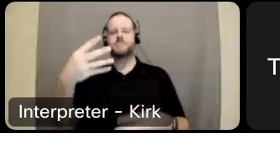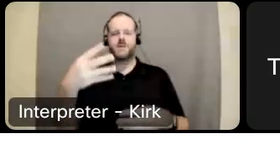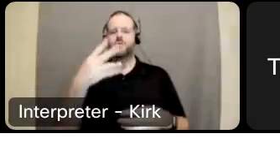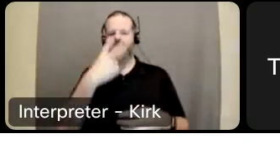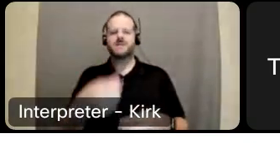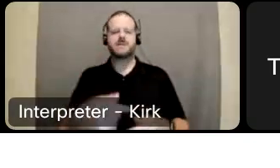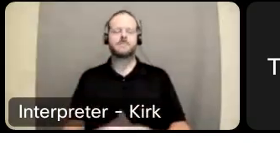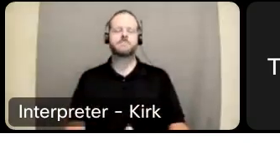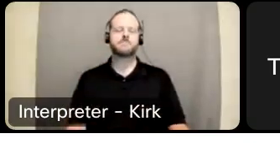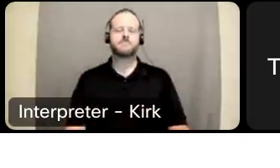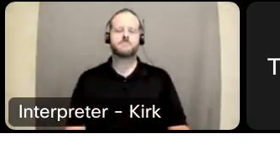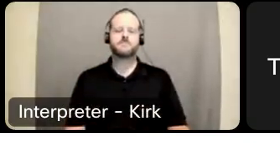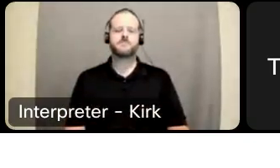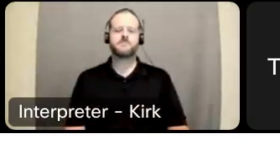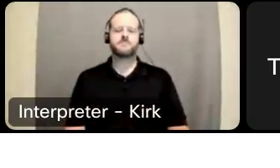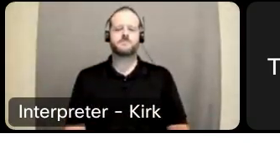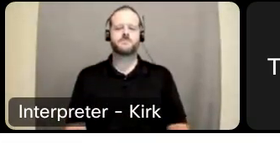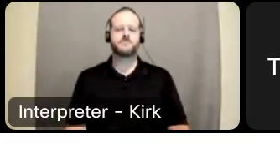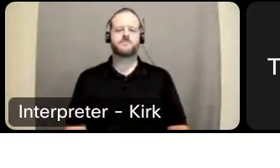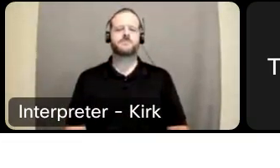that table of contents.